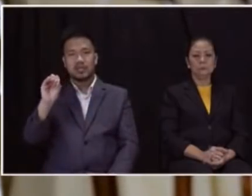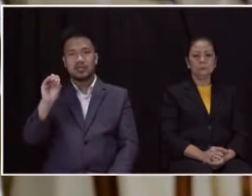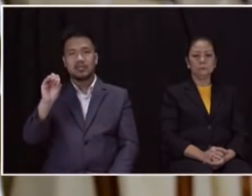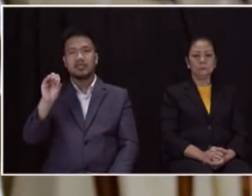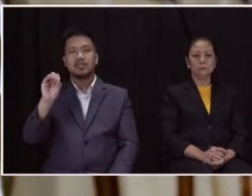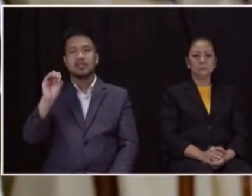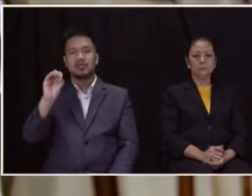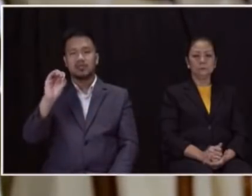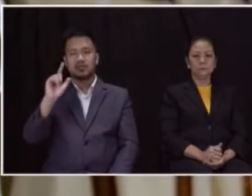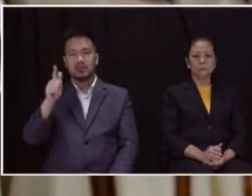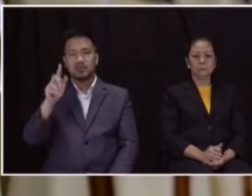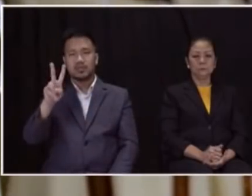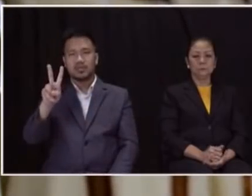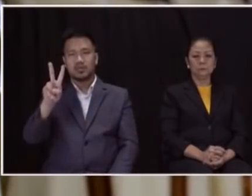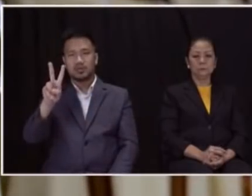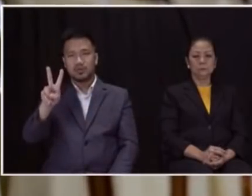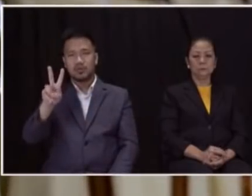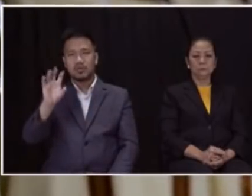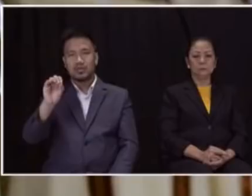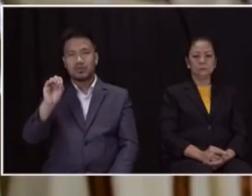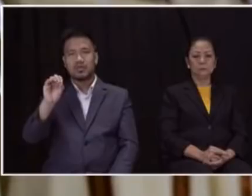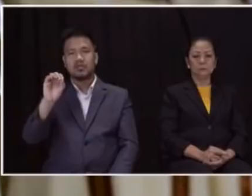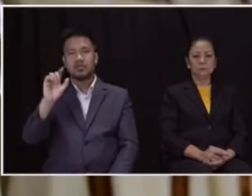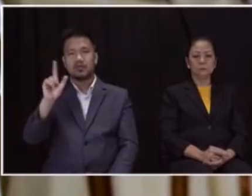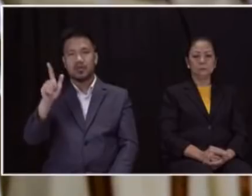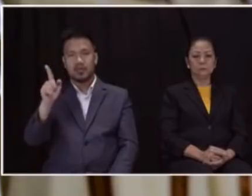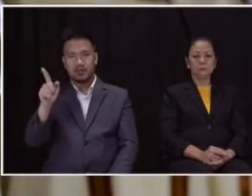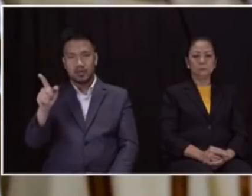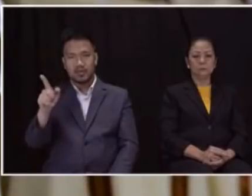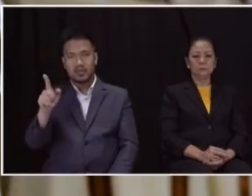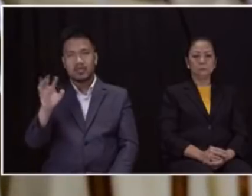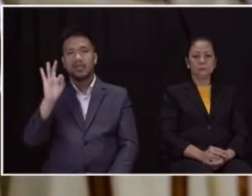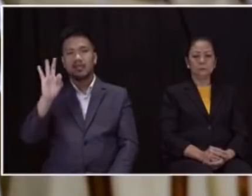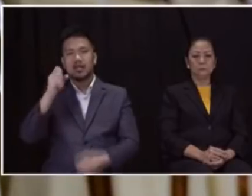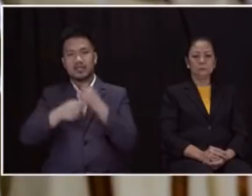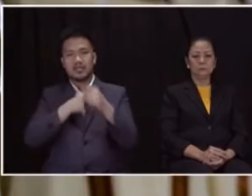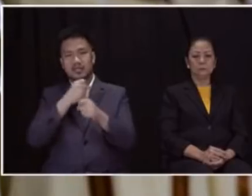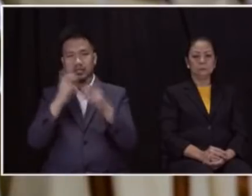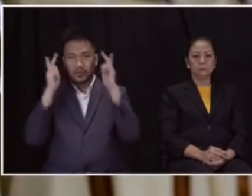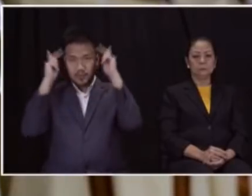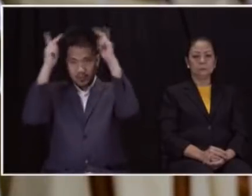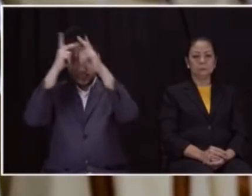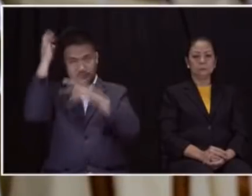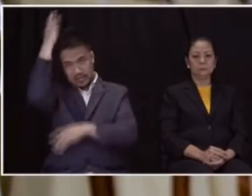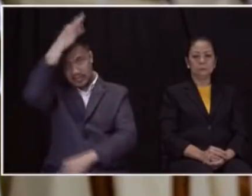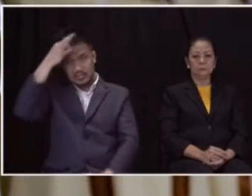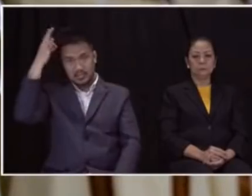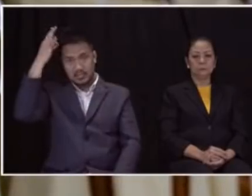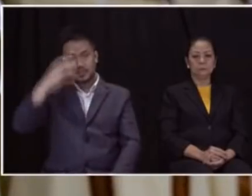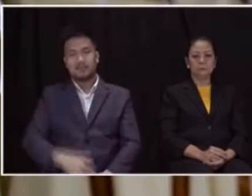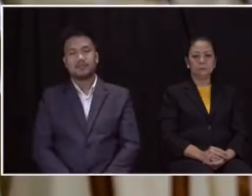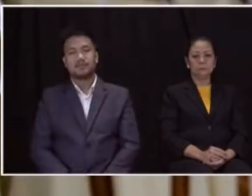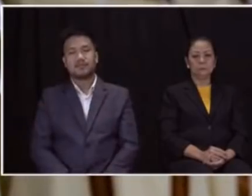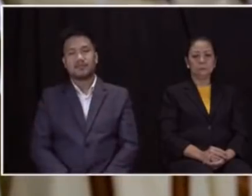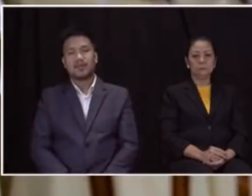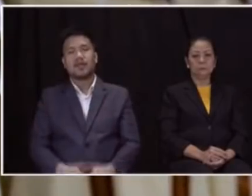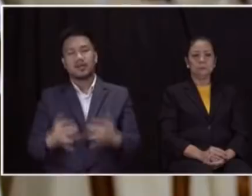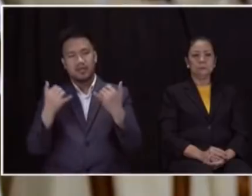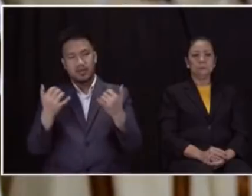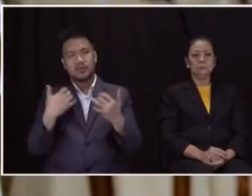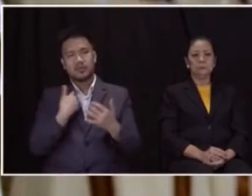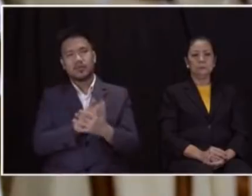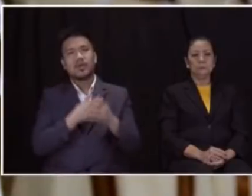2021, the ninth of our pontificate, Francis. Let us